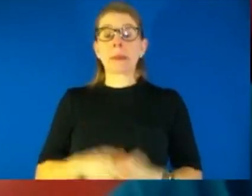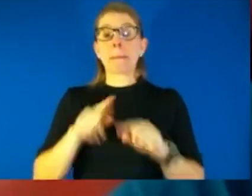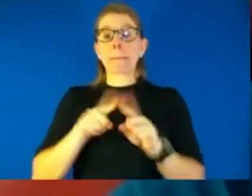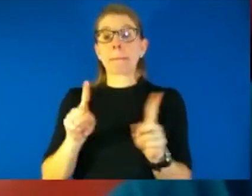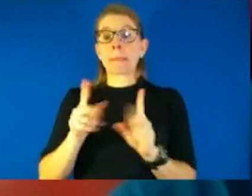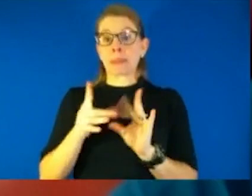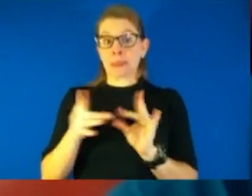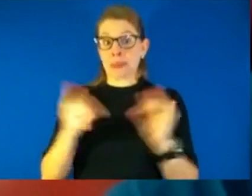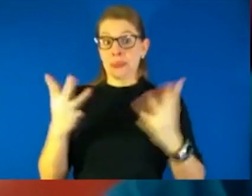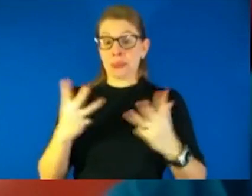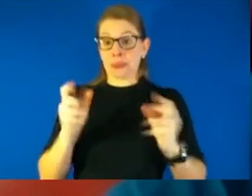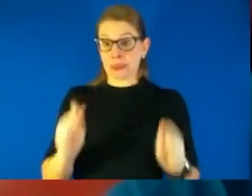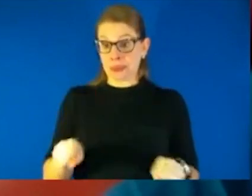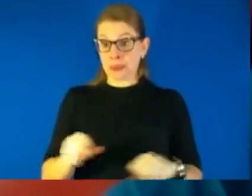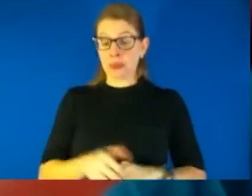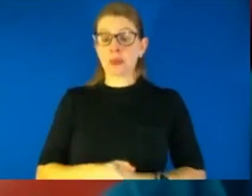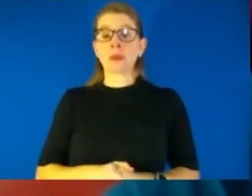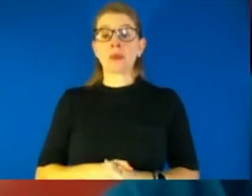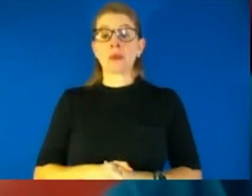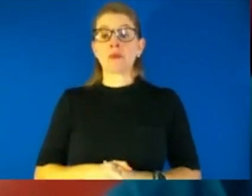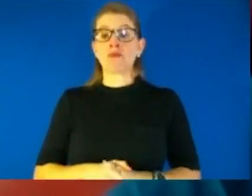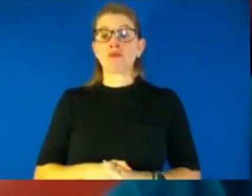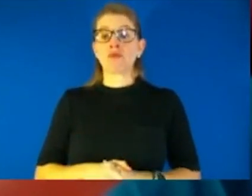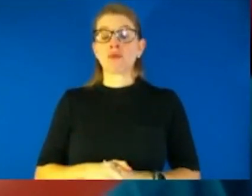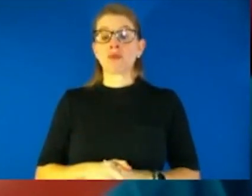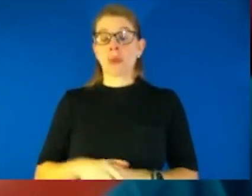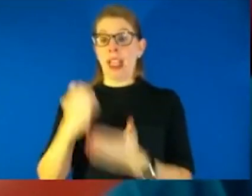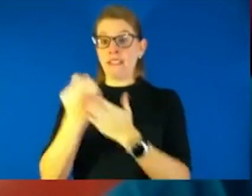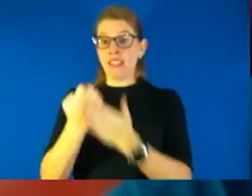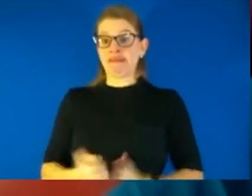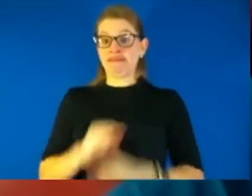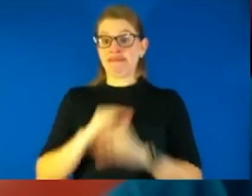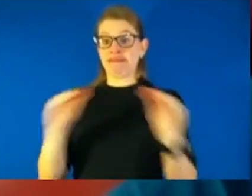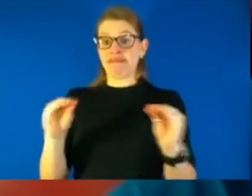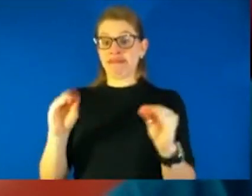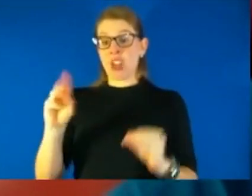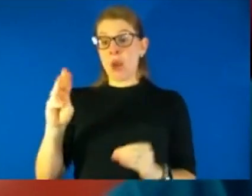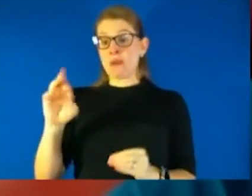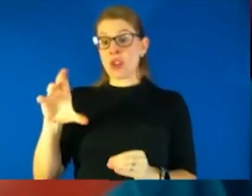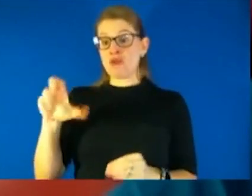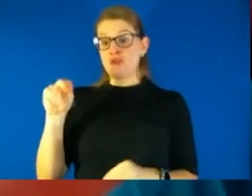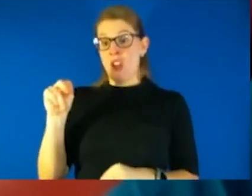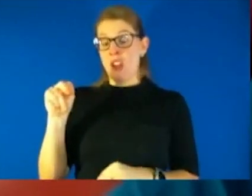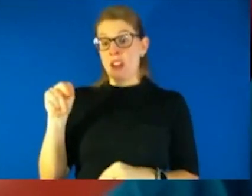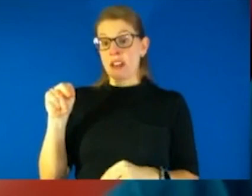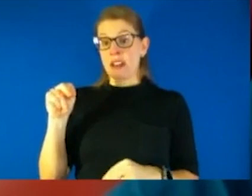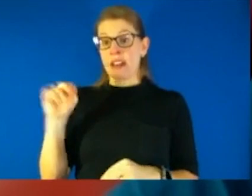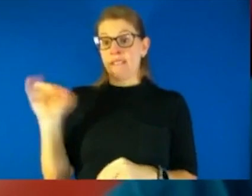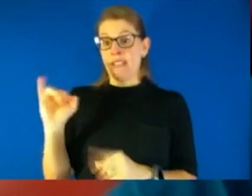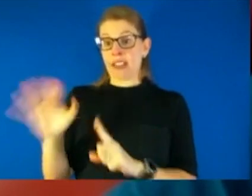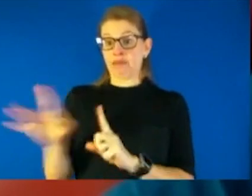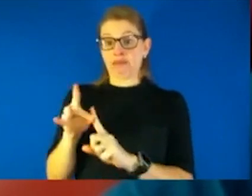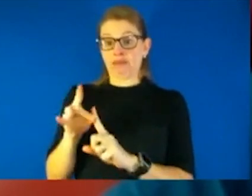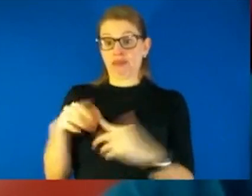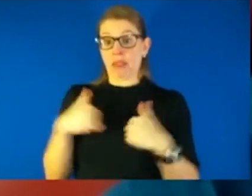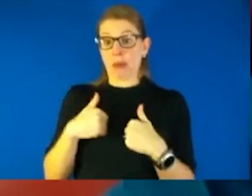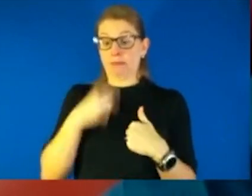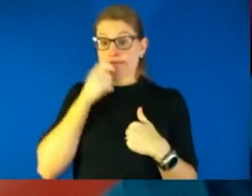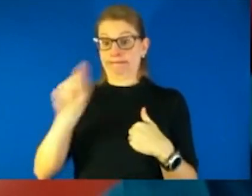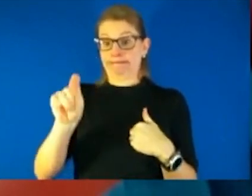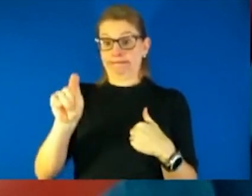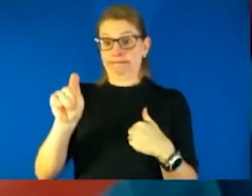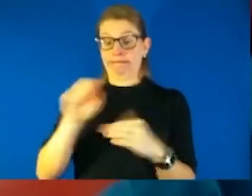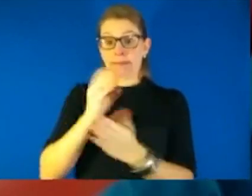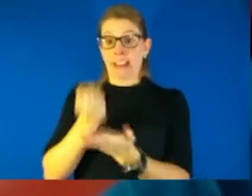is we have no evidence so far of an Omicron infected animal, period. No